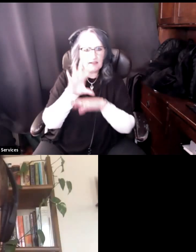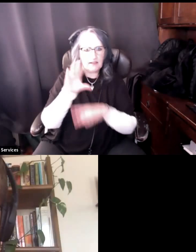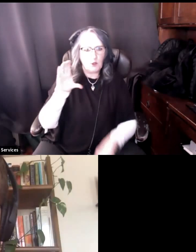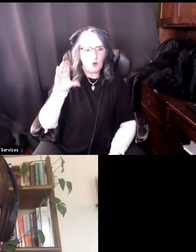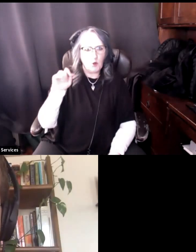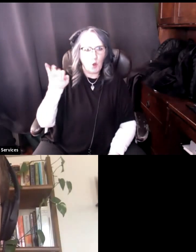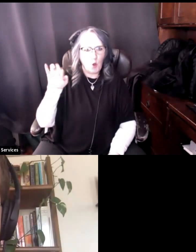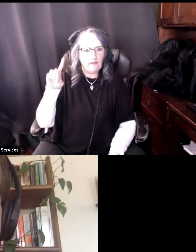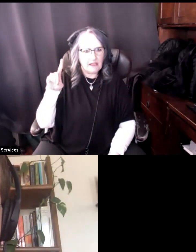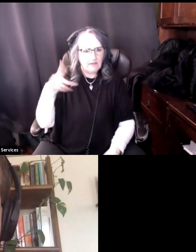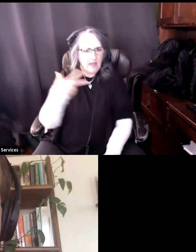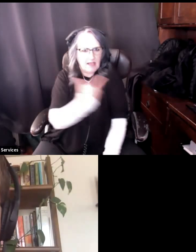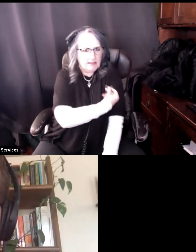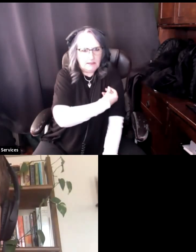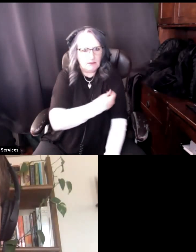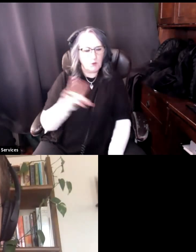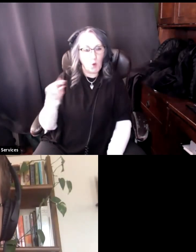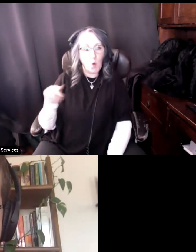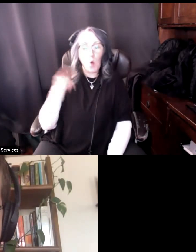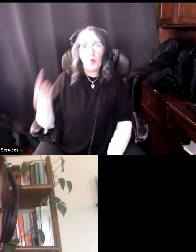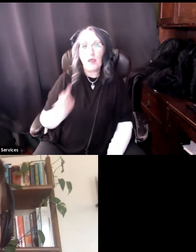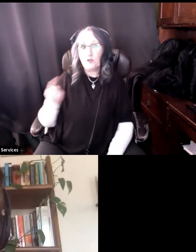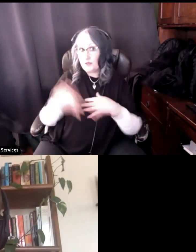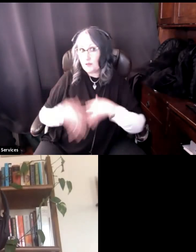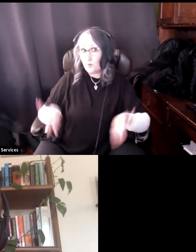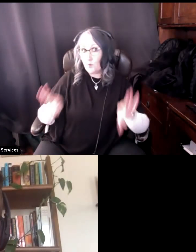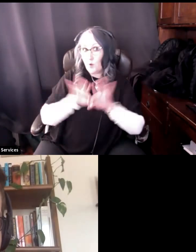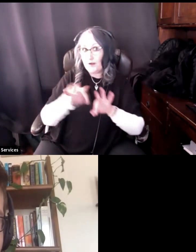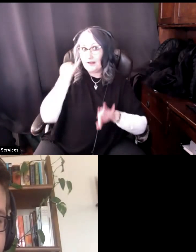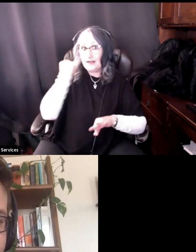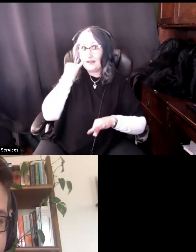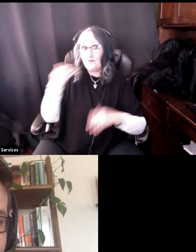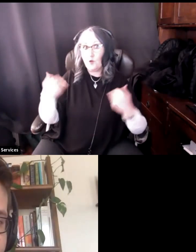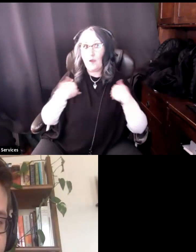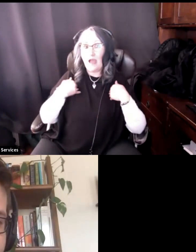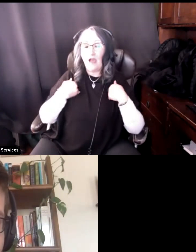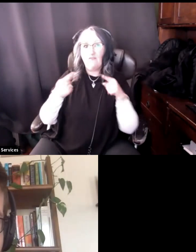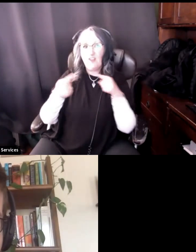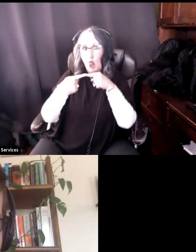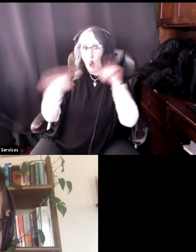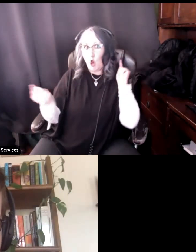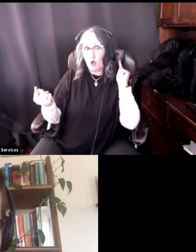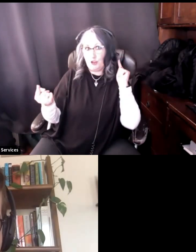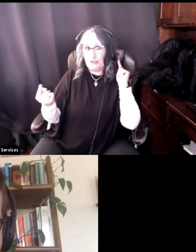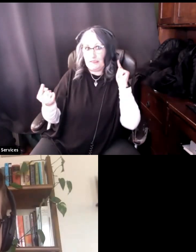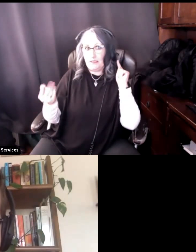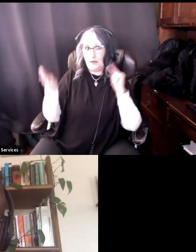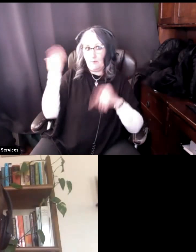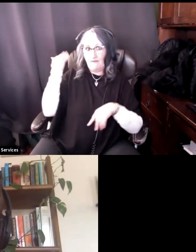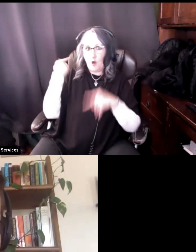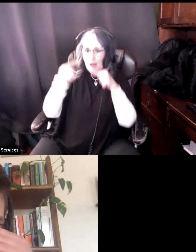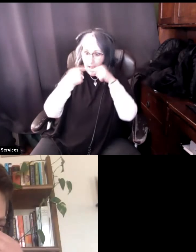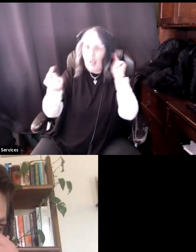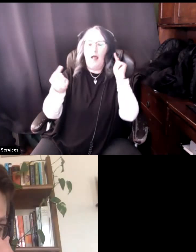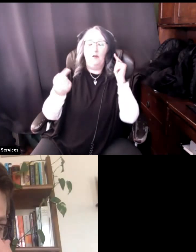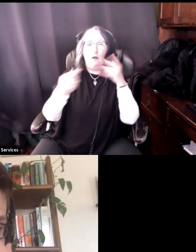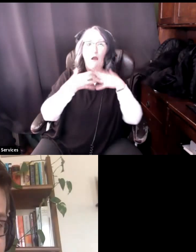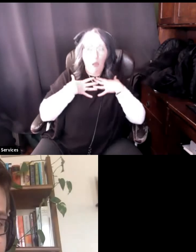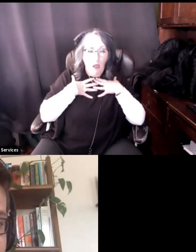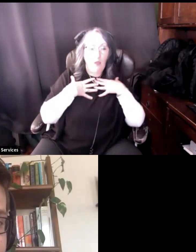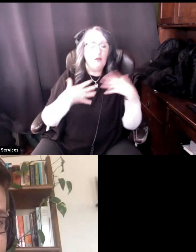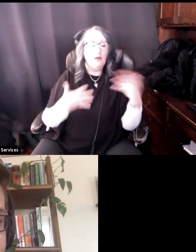That information only becomes relevant if you've had an allergic reaction to a shot before. So they want to make